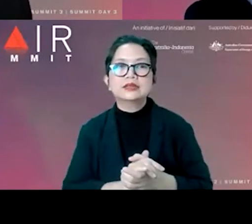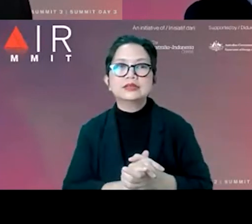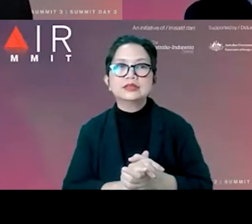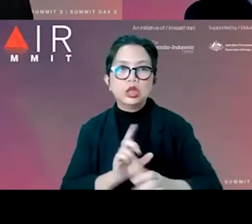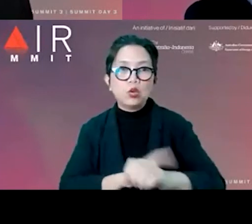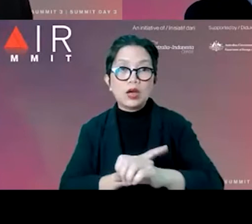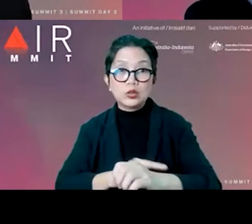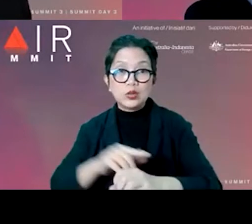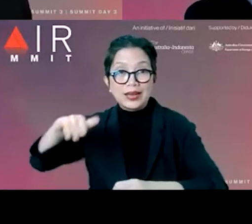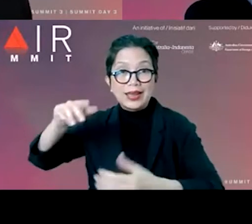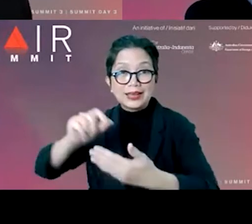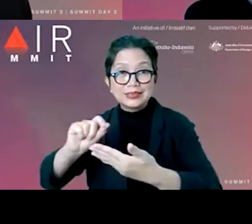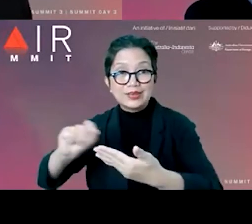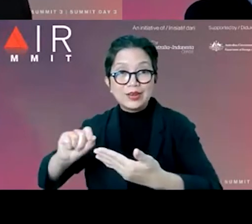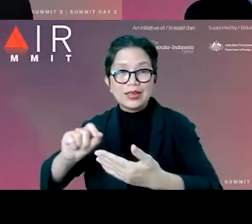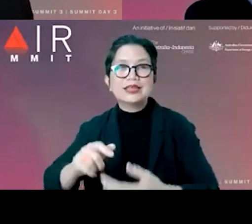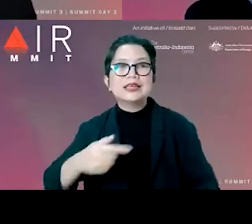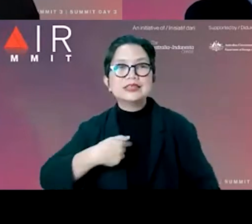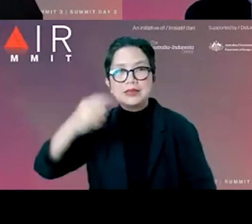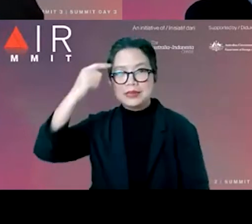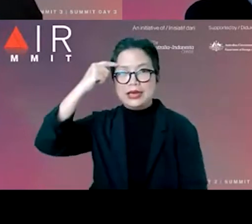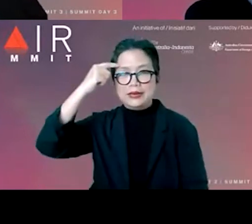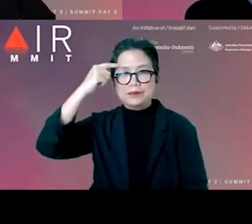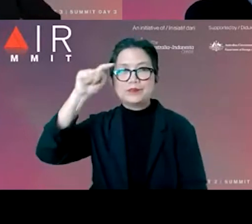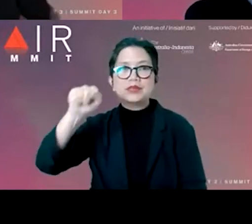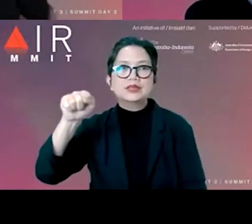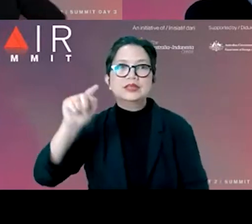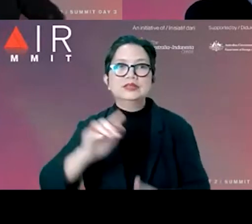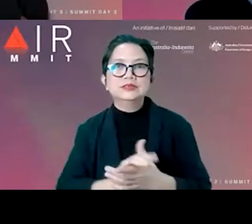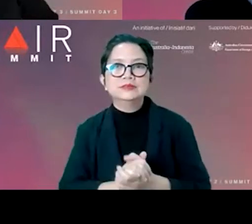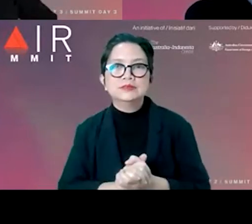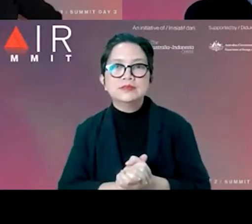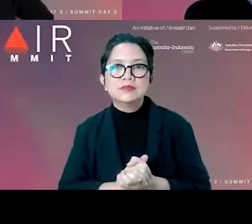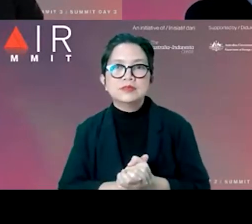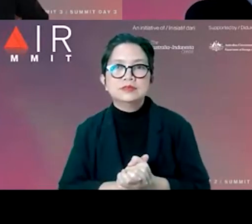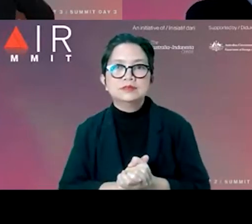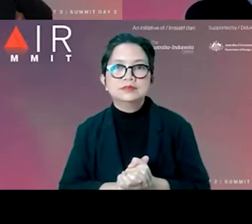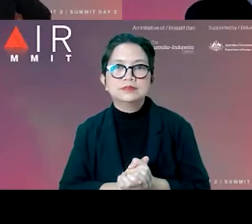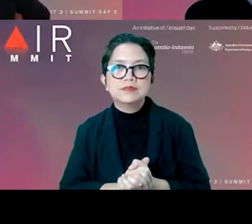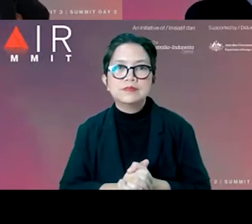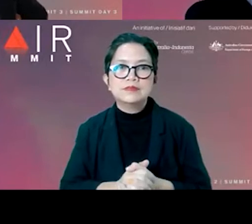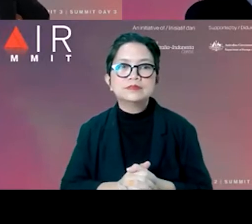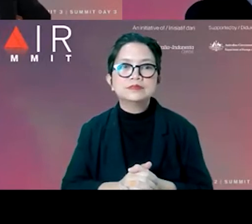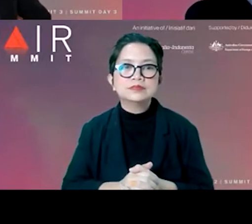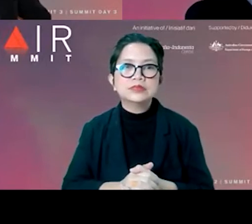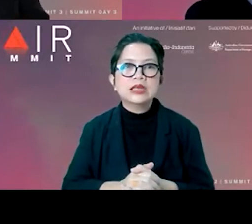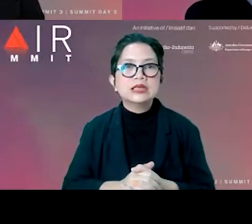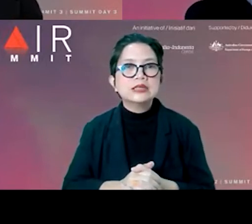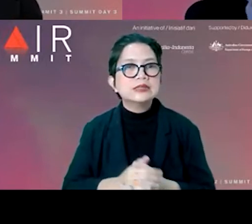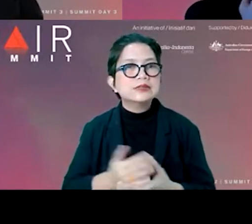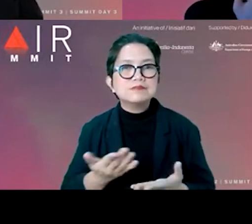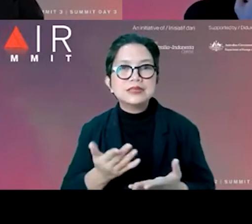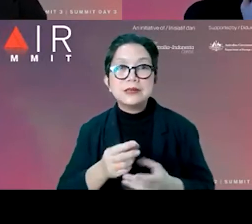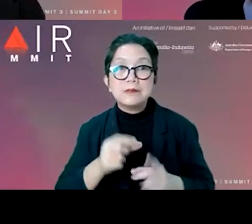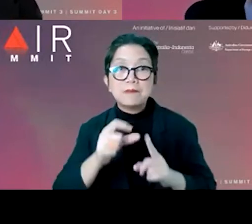segmentation of those types of, you know, again, as Pierre said, we could do a lot of things in, as he said, we could do a lot of things in a model, but I think